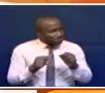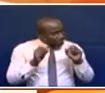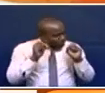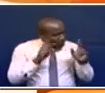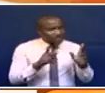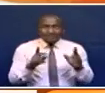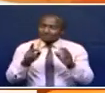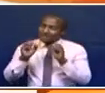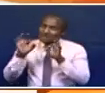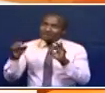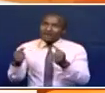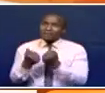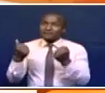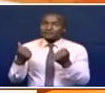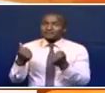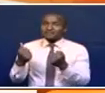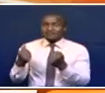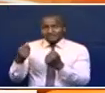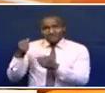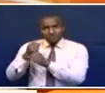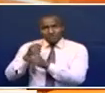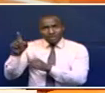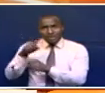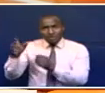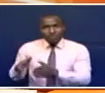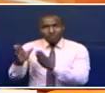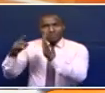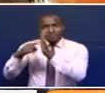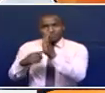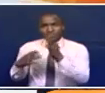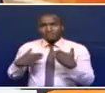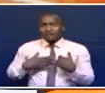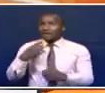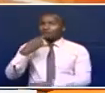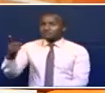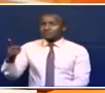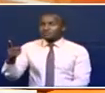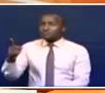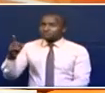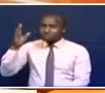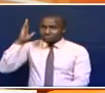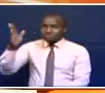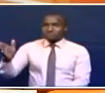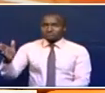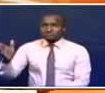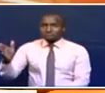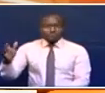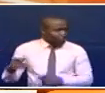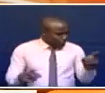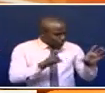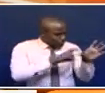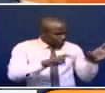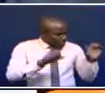manner that is demeaning to my principles, I will tell them precisely that. Will you walk out?